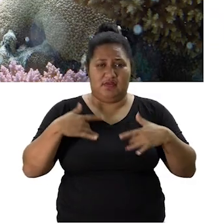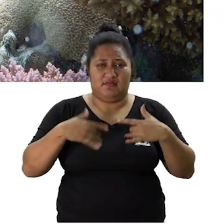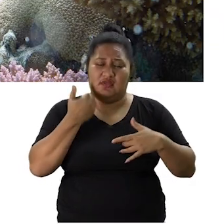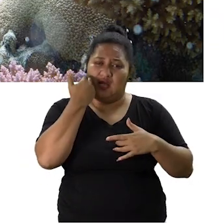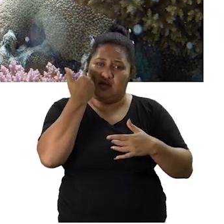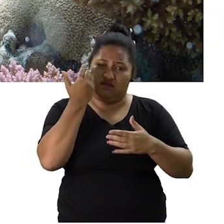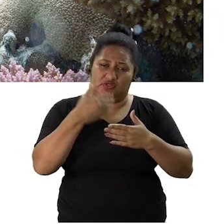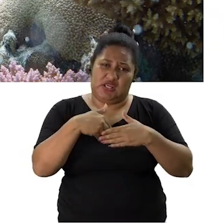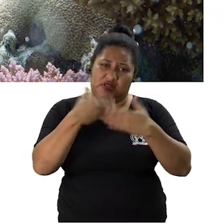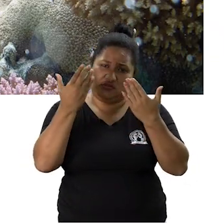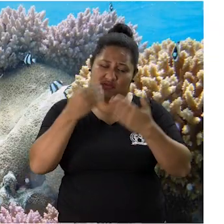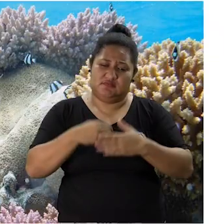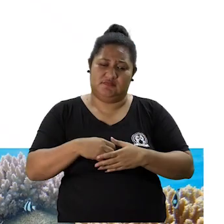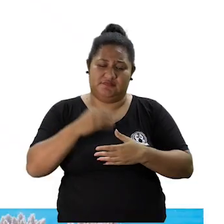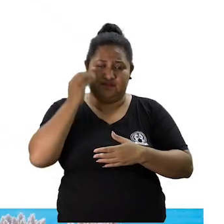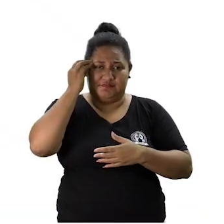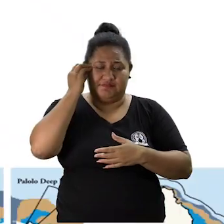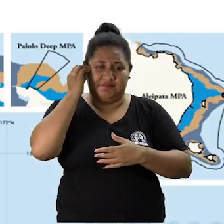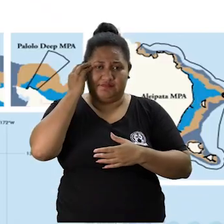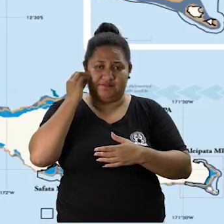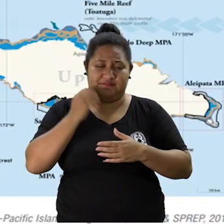uma.